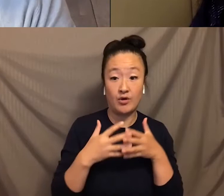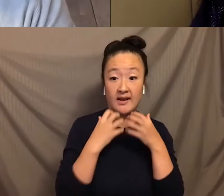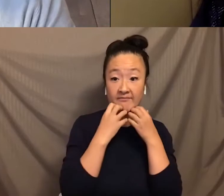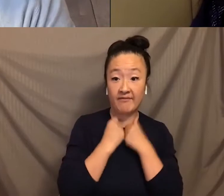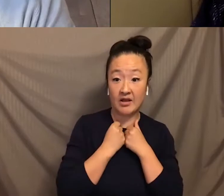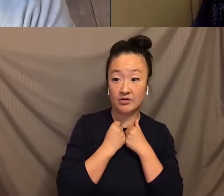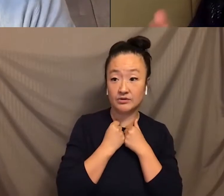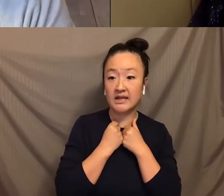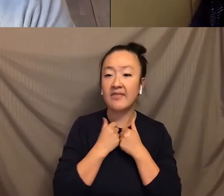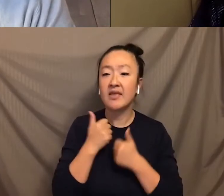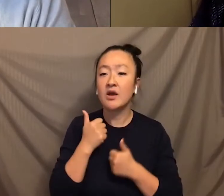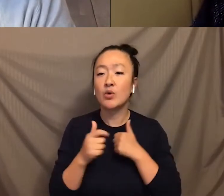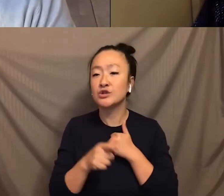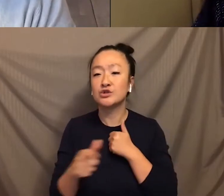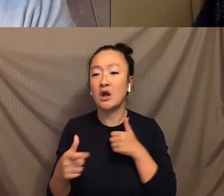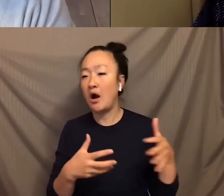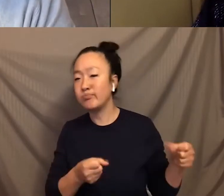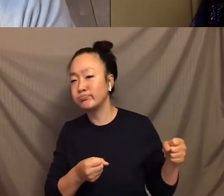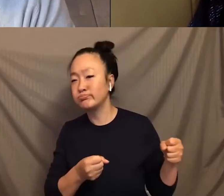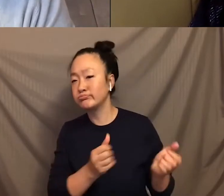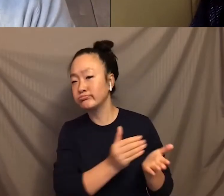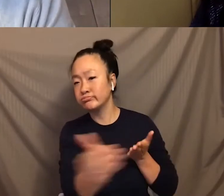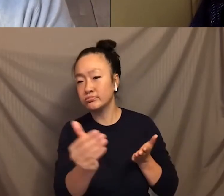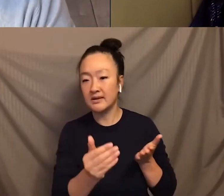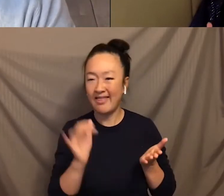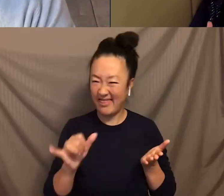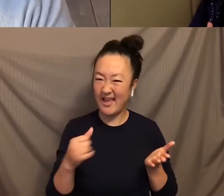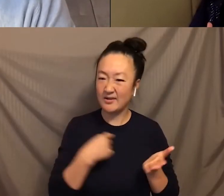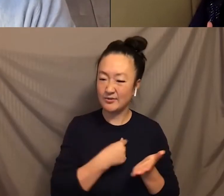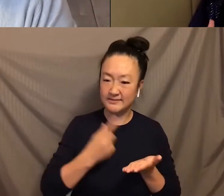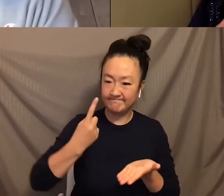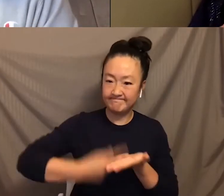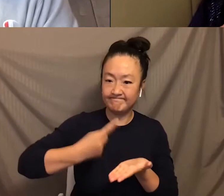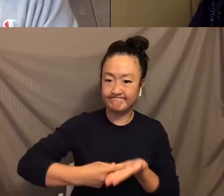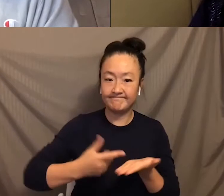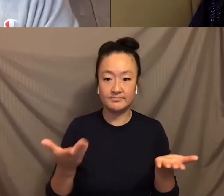and why, right? And this is what you're talking about here. Why do certain